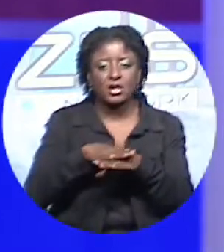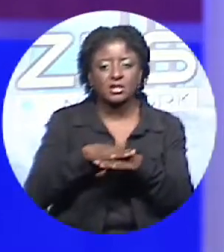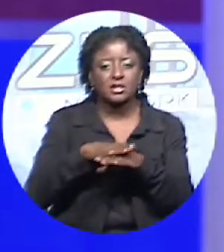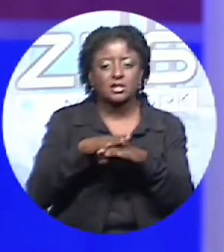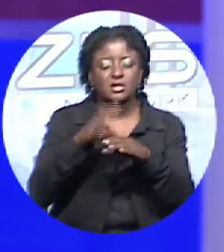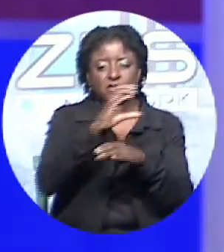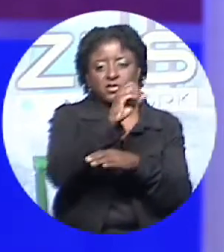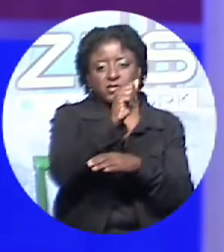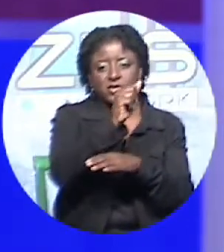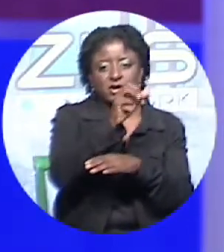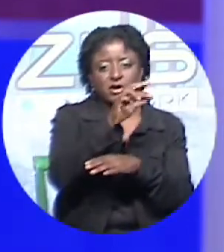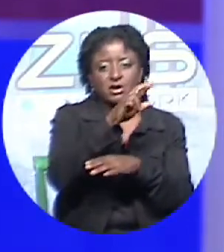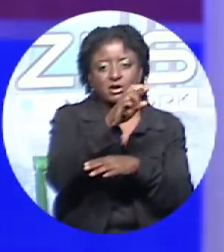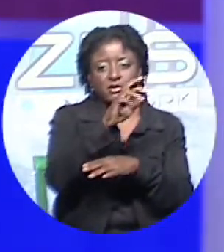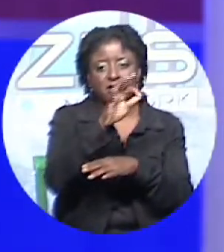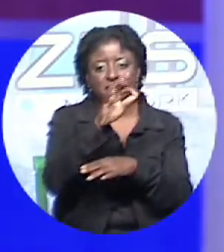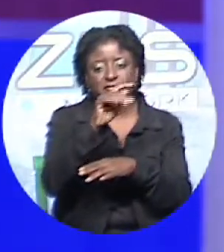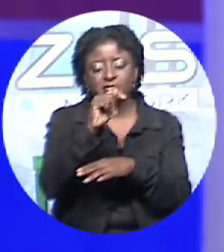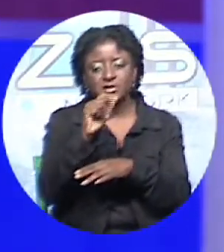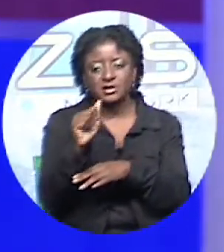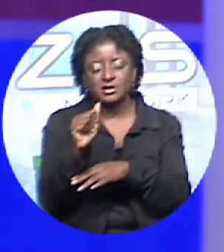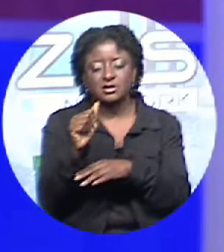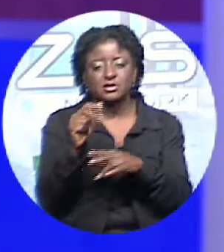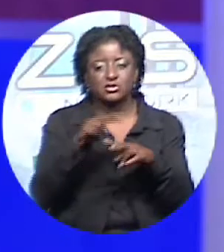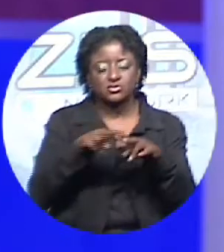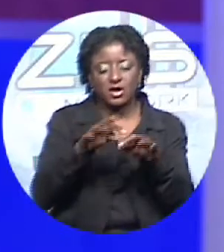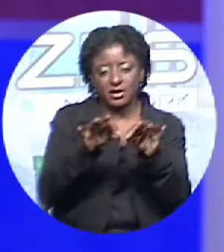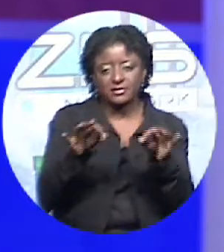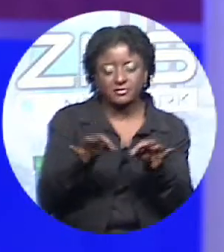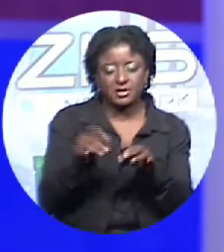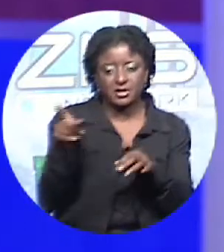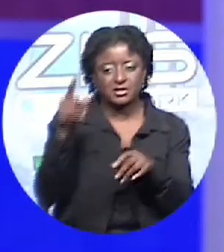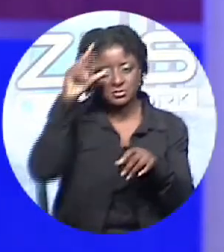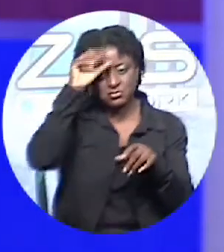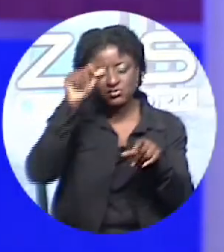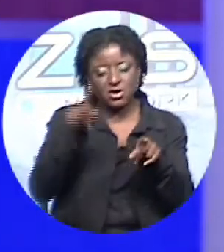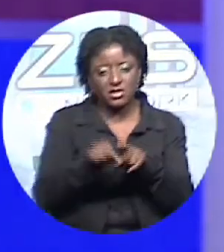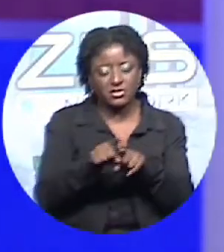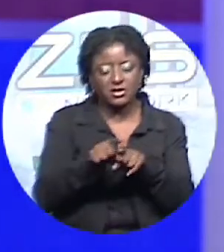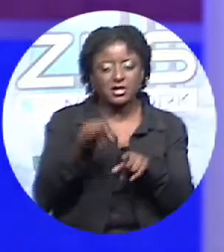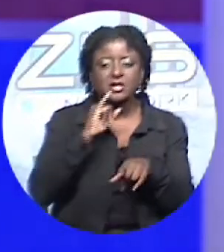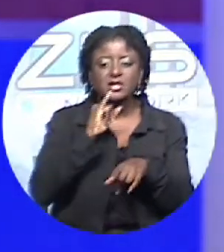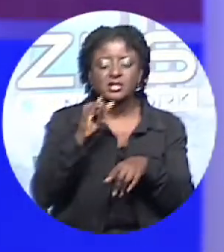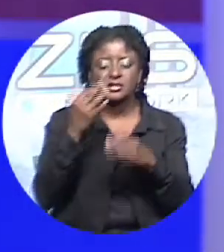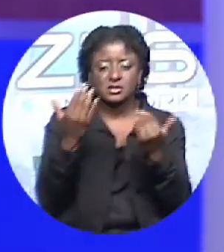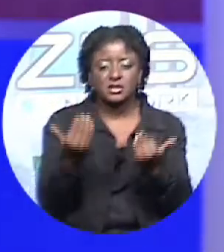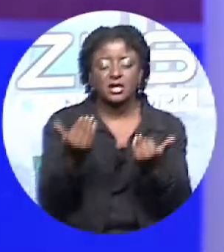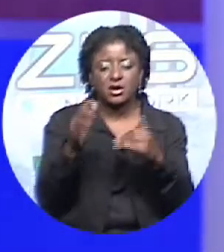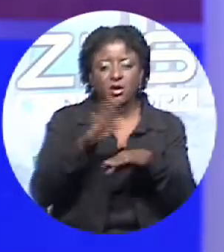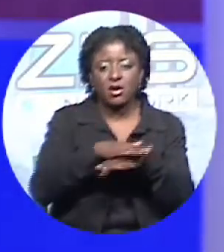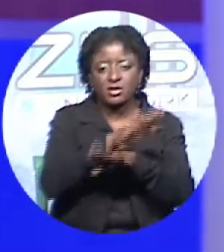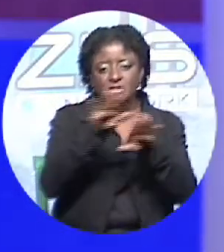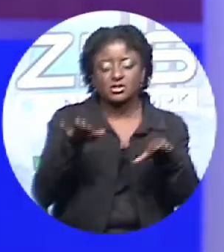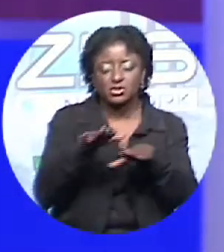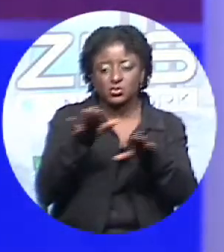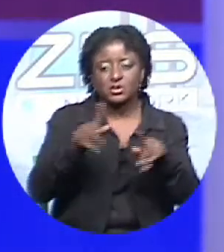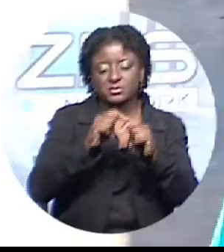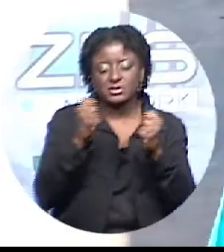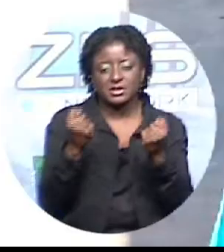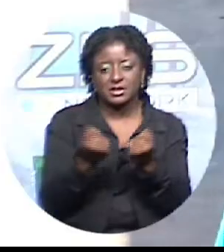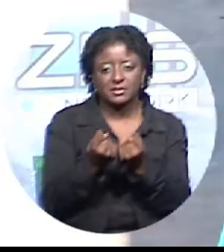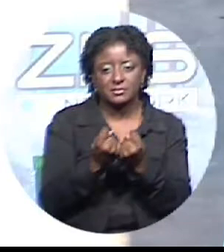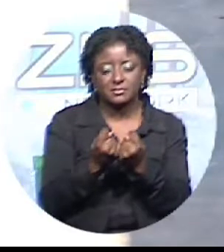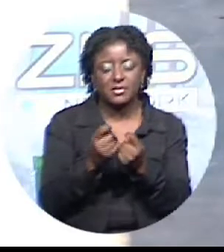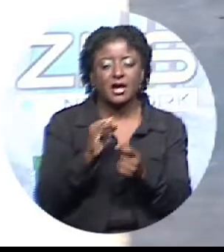Cohen has already been selected to the Charifta swim team, and he's gearing up for the championships, which will take place at the end of this month in Aruba. I think